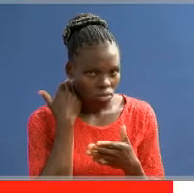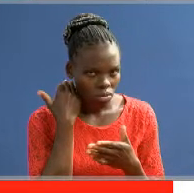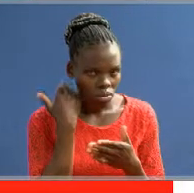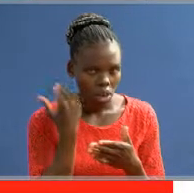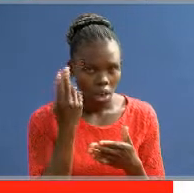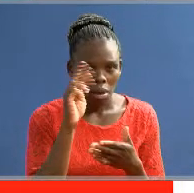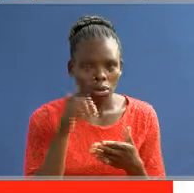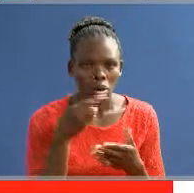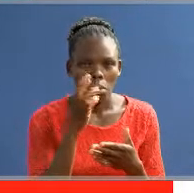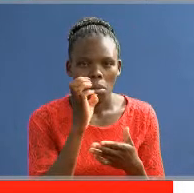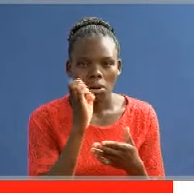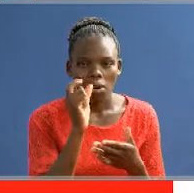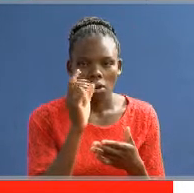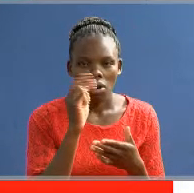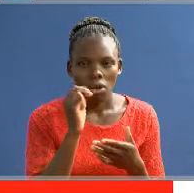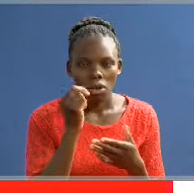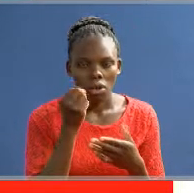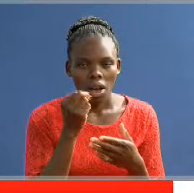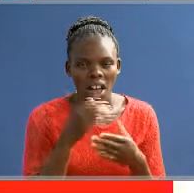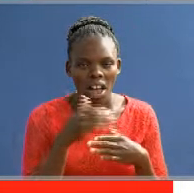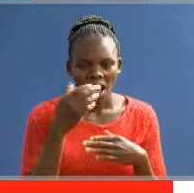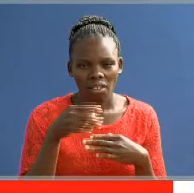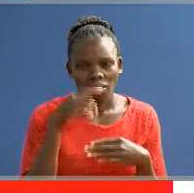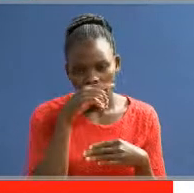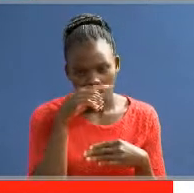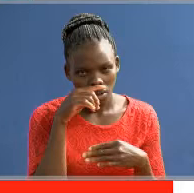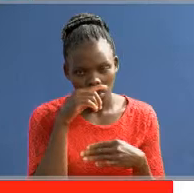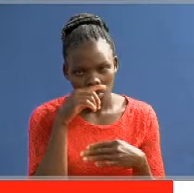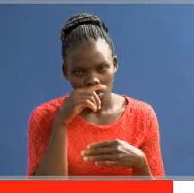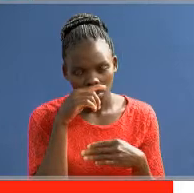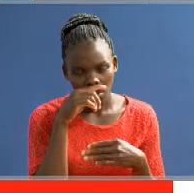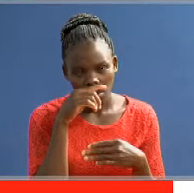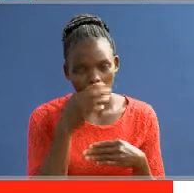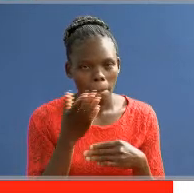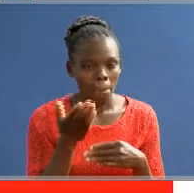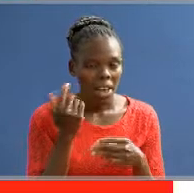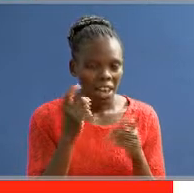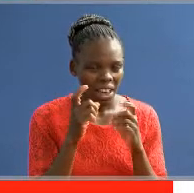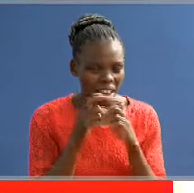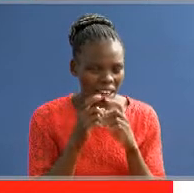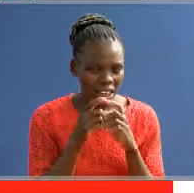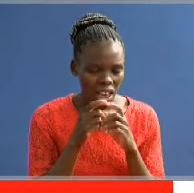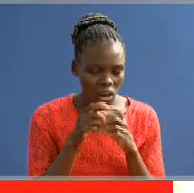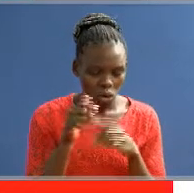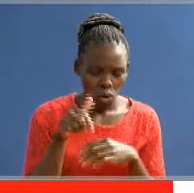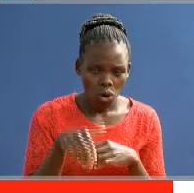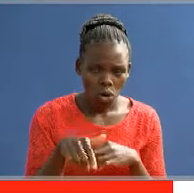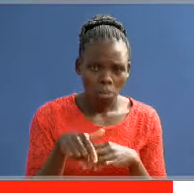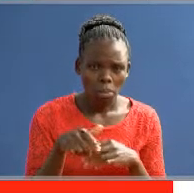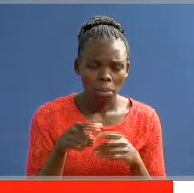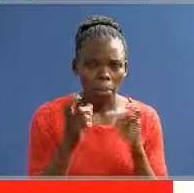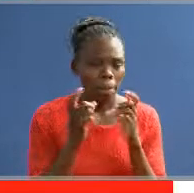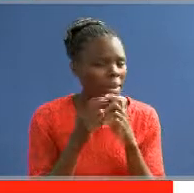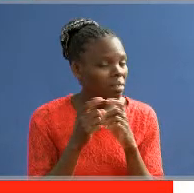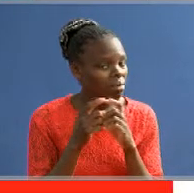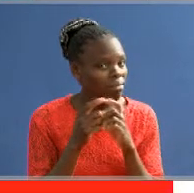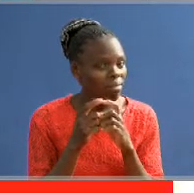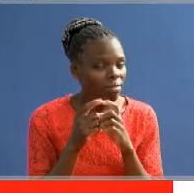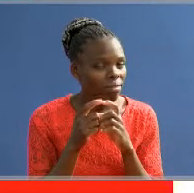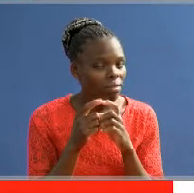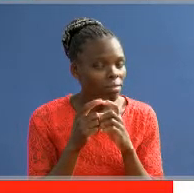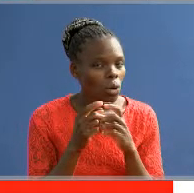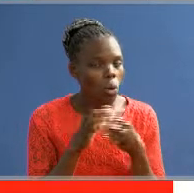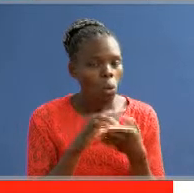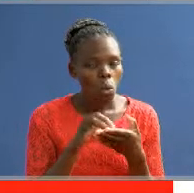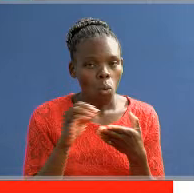abnormal vaginal bleeding after sexual intercourse, back, leg or pelvic pain, fatigue, weight